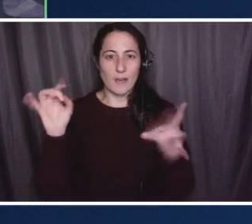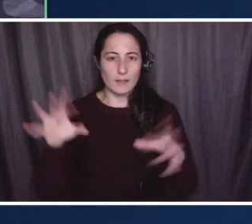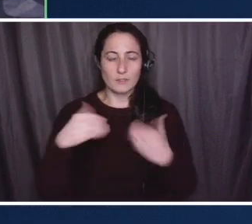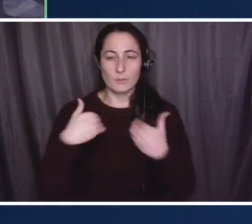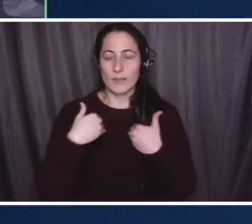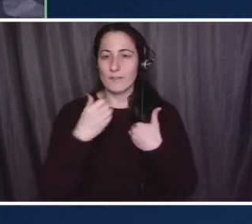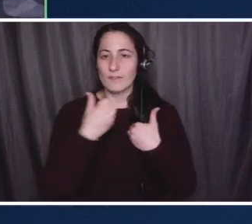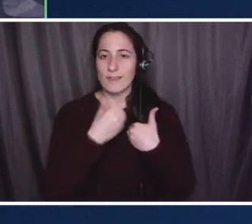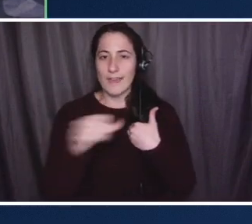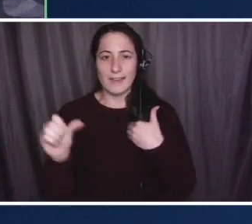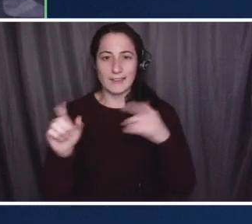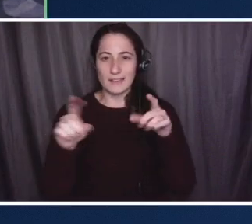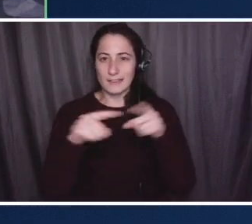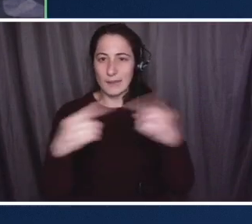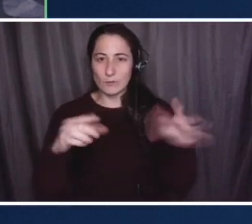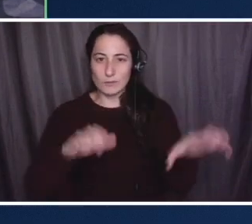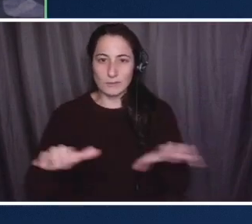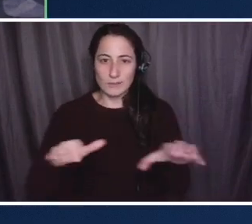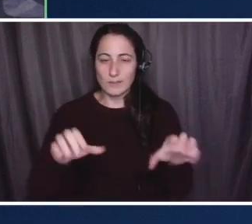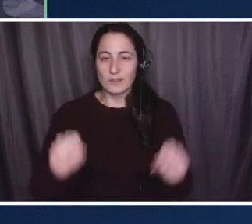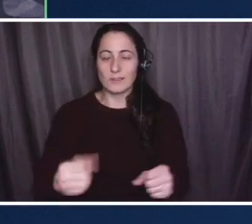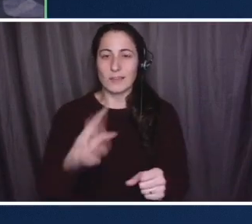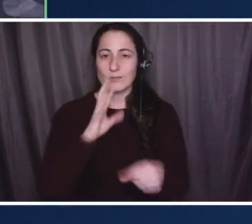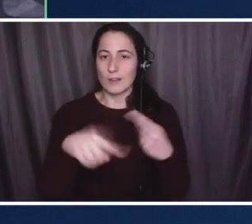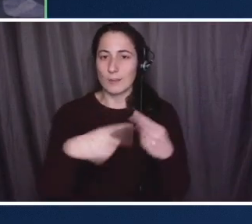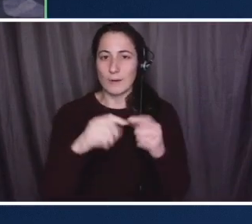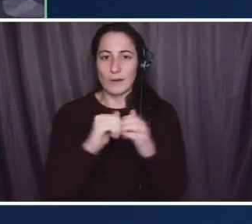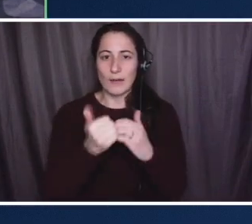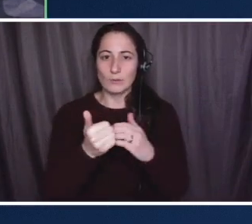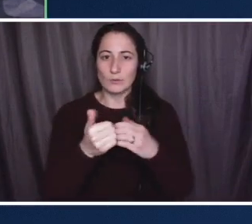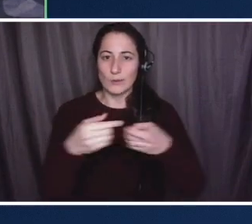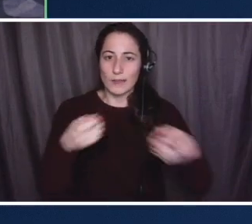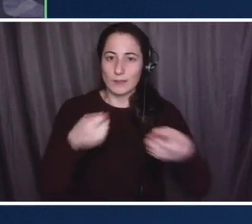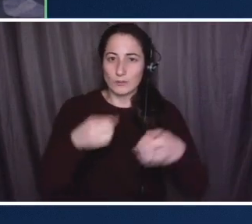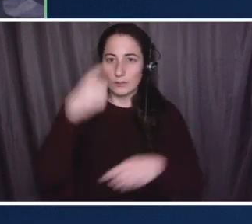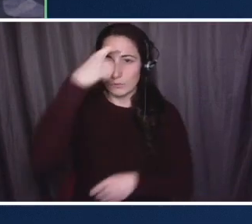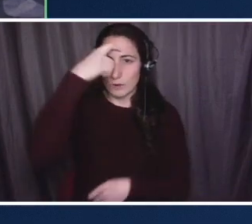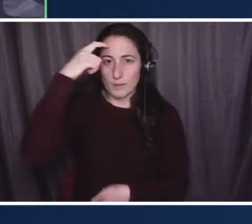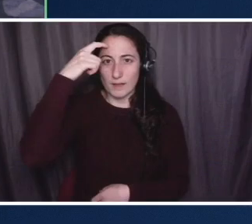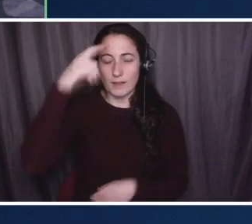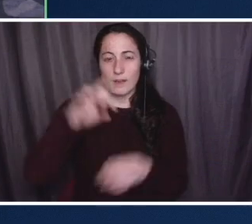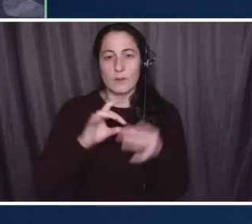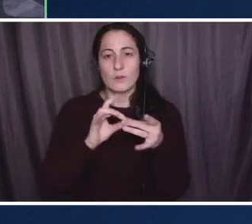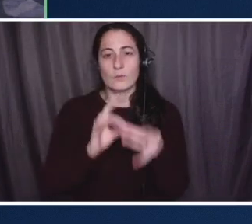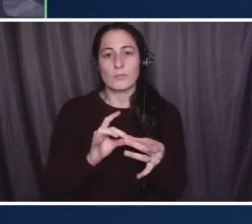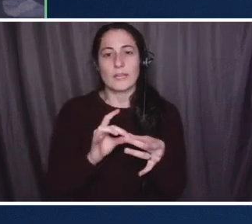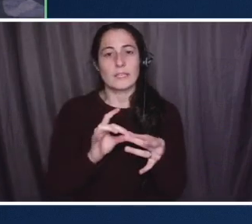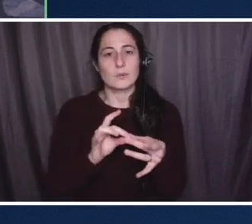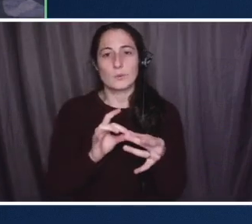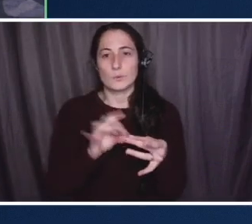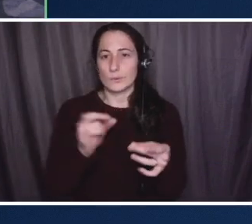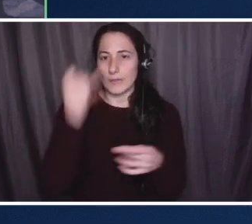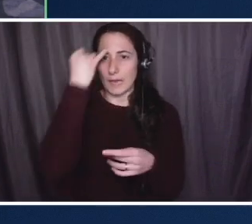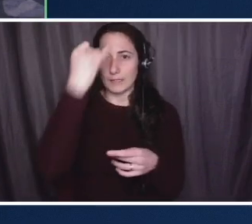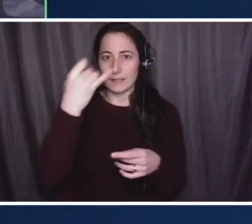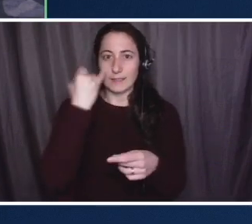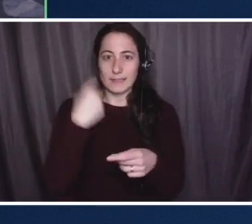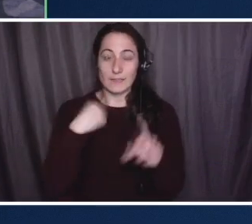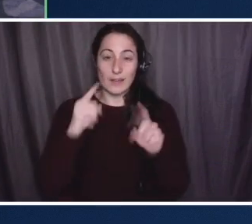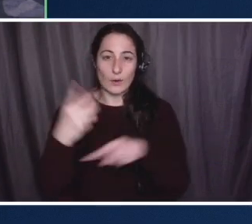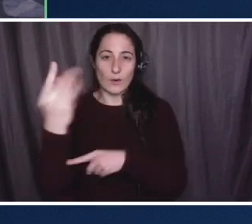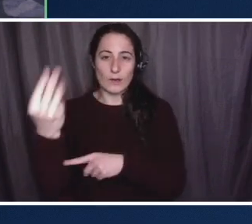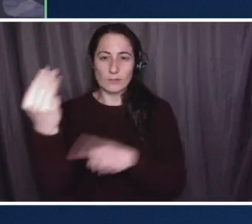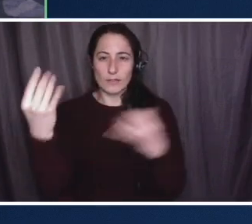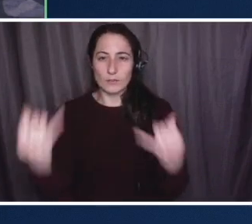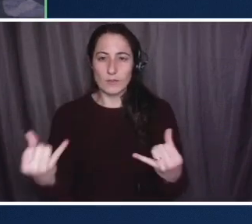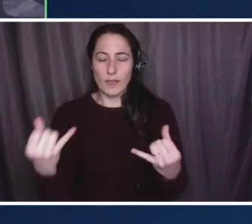can speak to deal with the trauma of feeling that walking out the door may mean physical